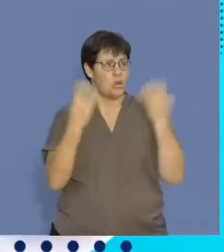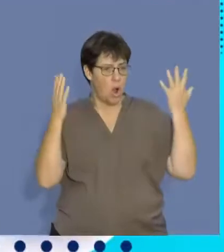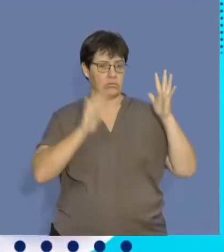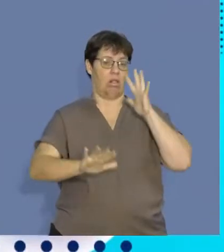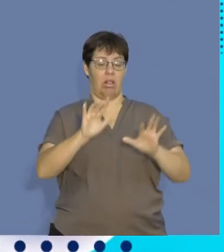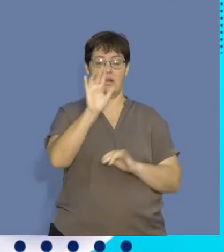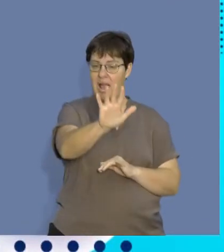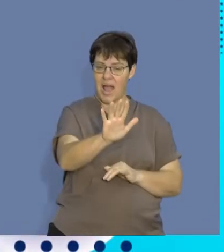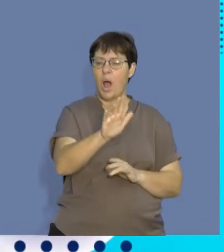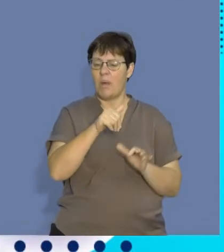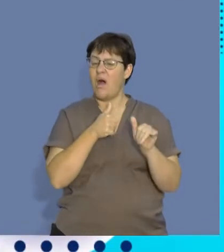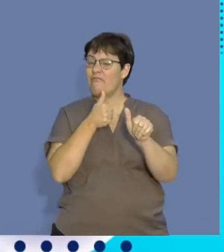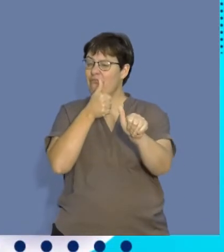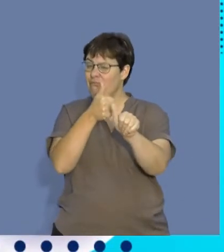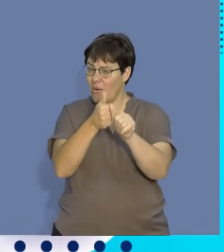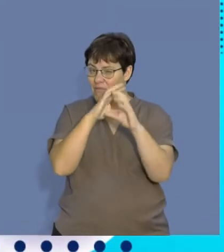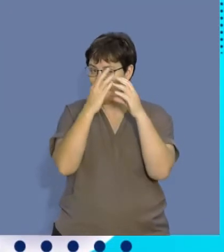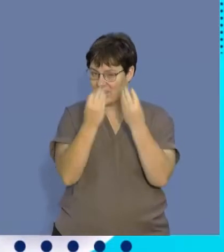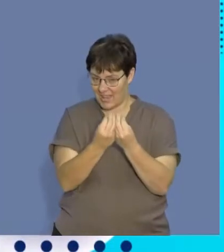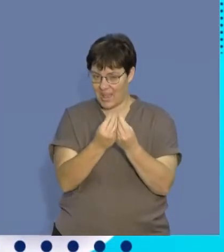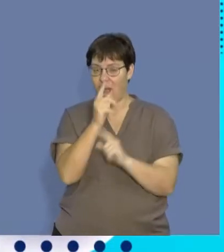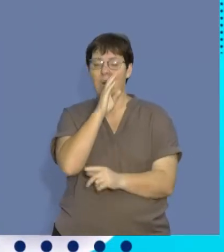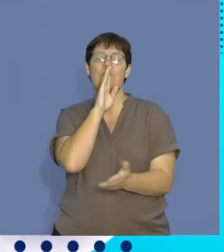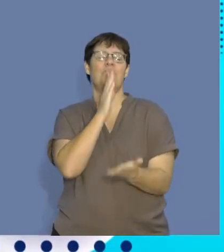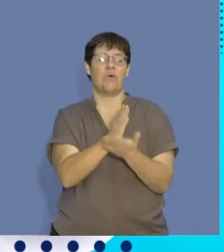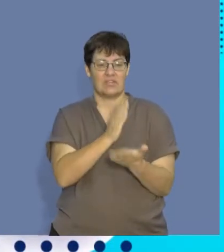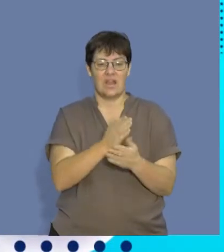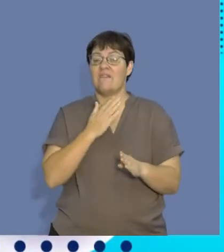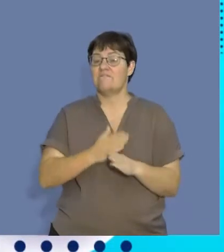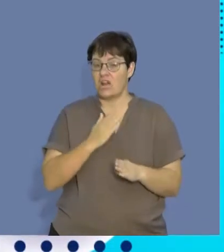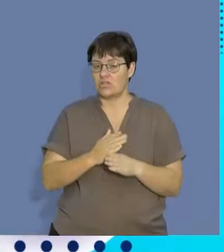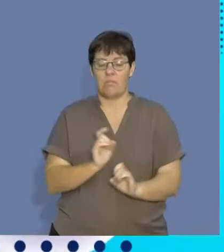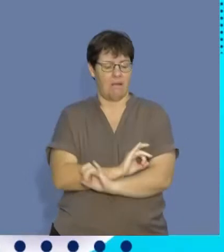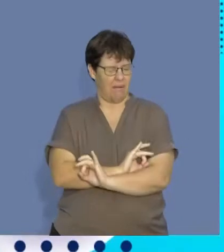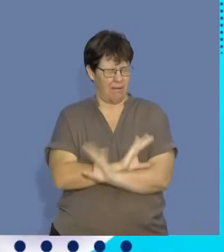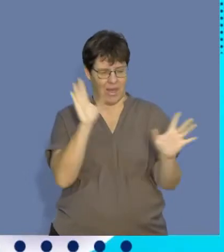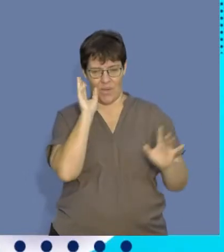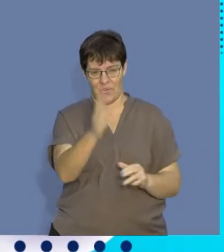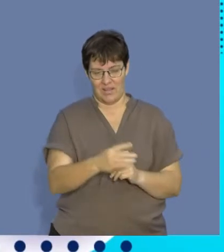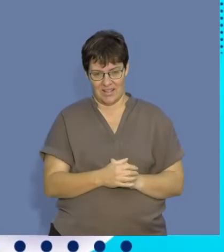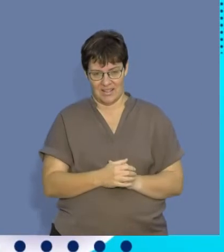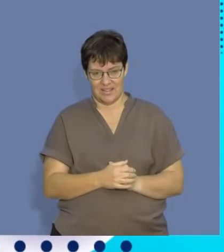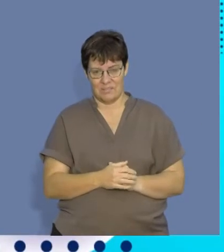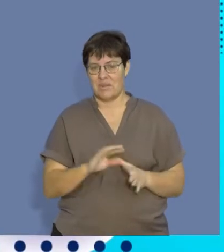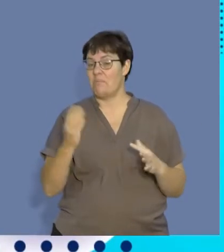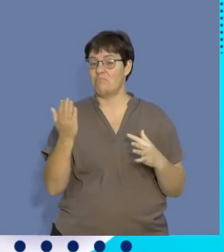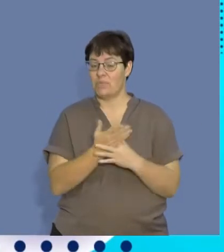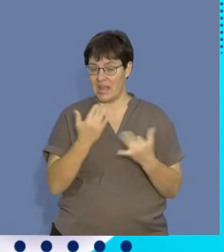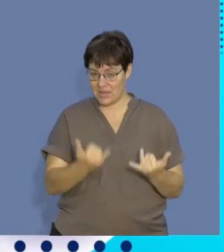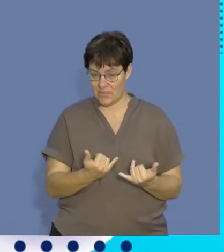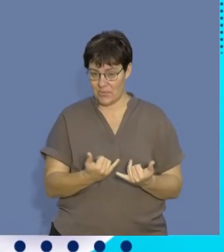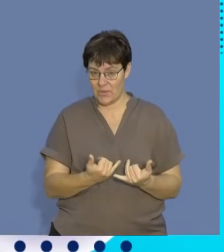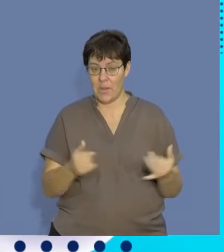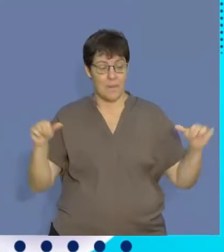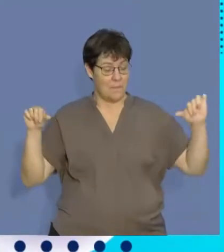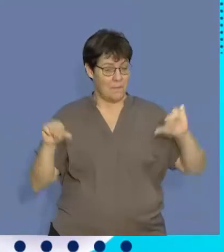this might be a lot, but if you please follow everything that you're going to do here, I promise functions will be clear for you. But for now, let's take